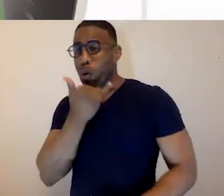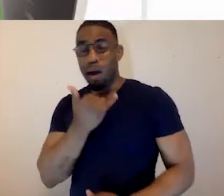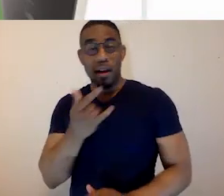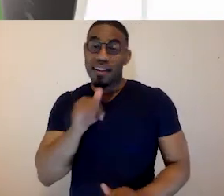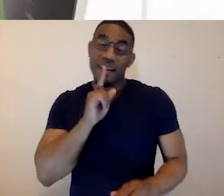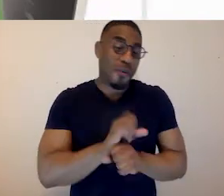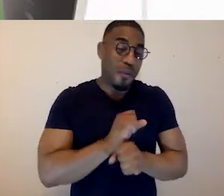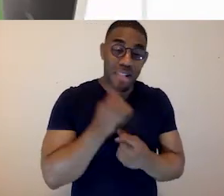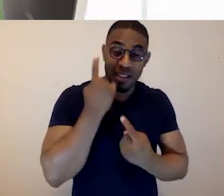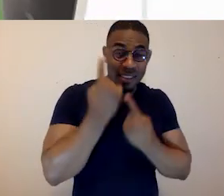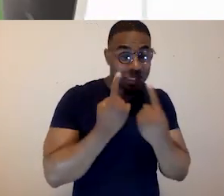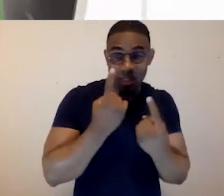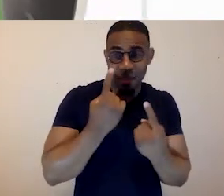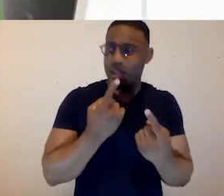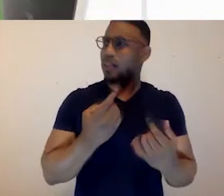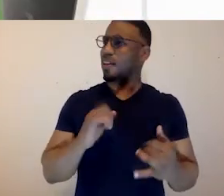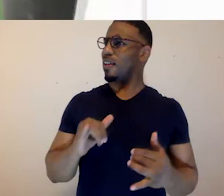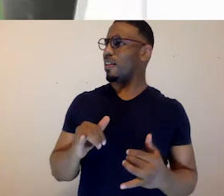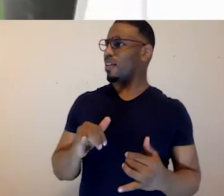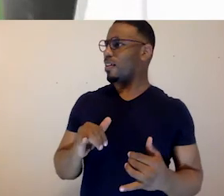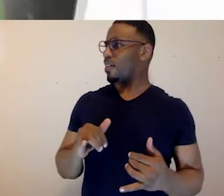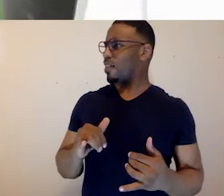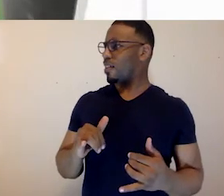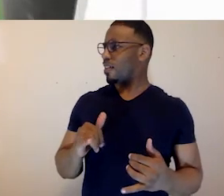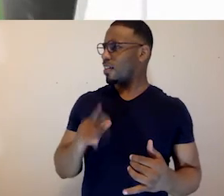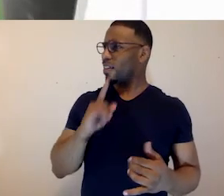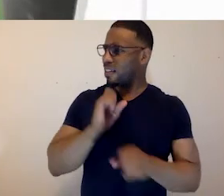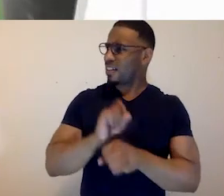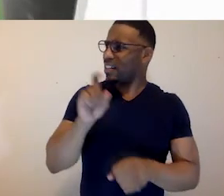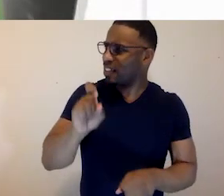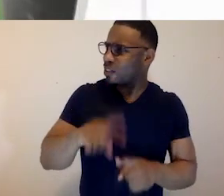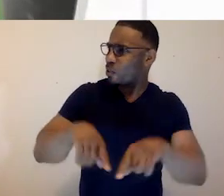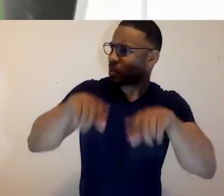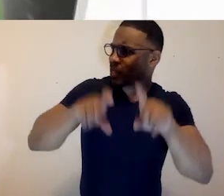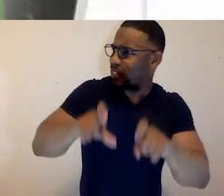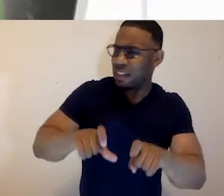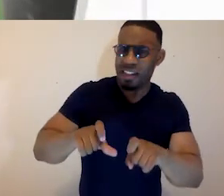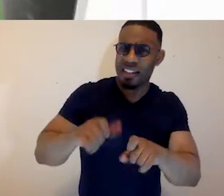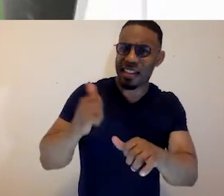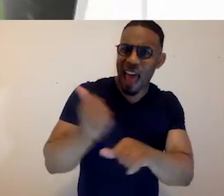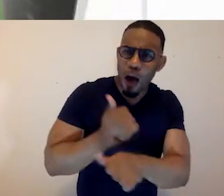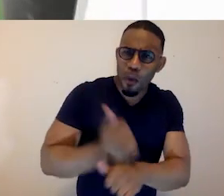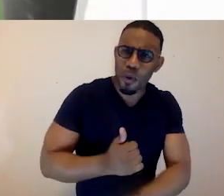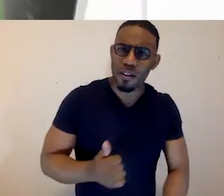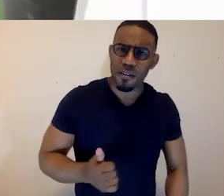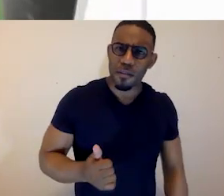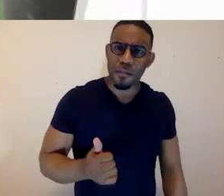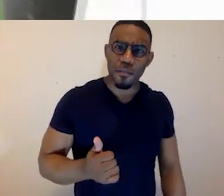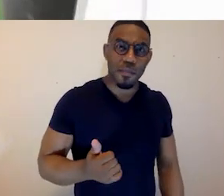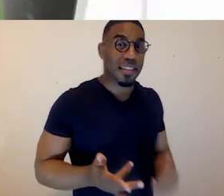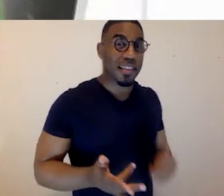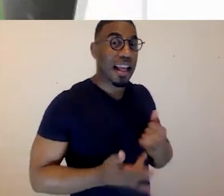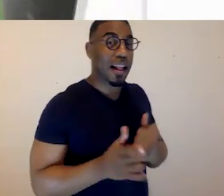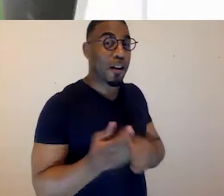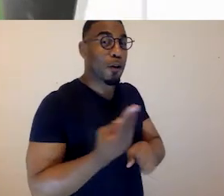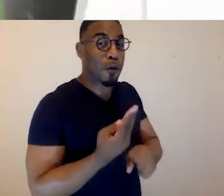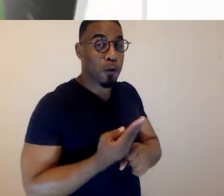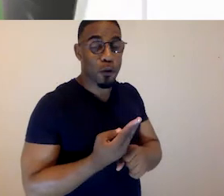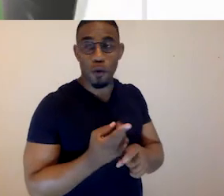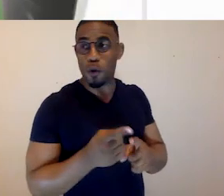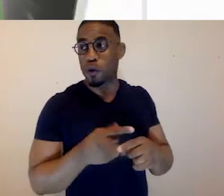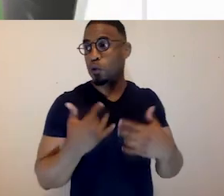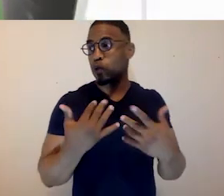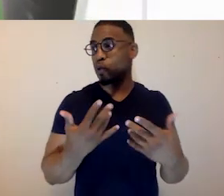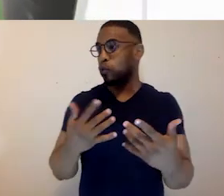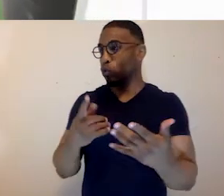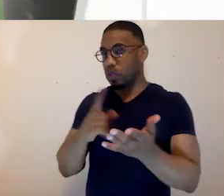really considering that, hey, it's necessary to test these algorithms. The techniques you use